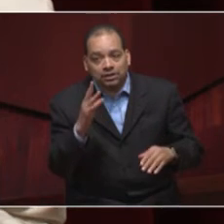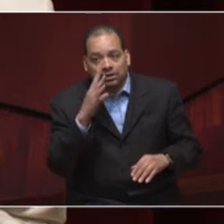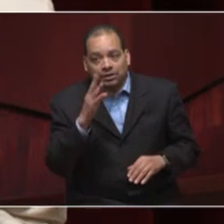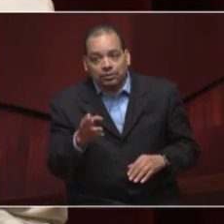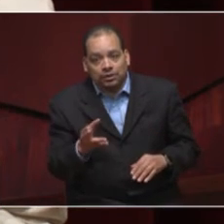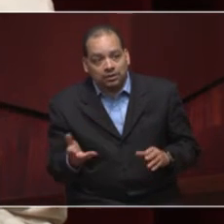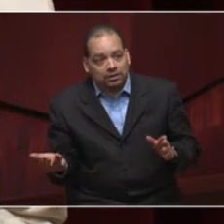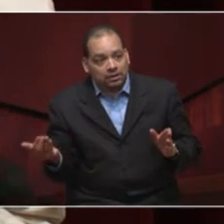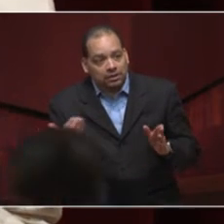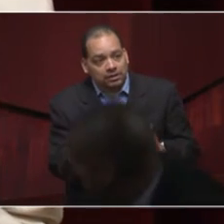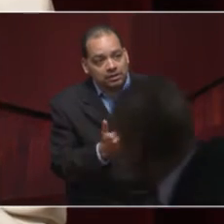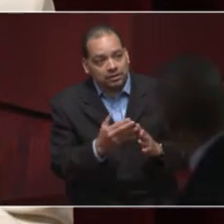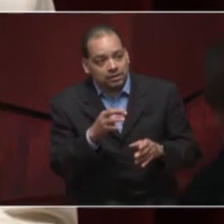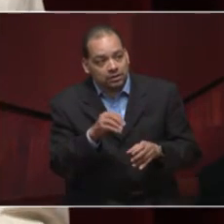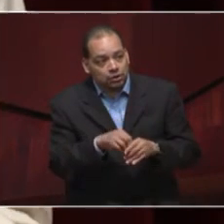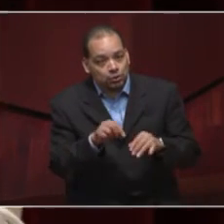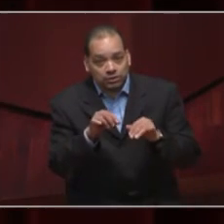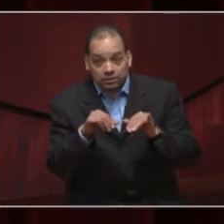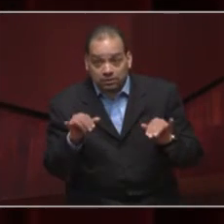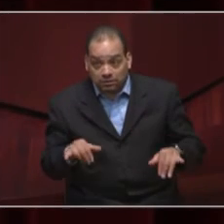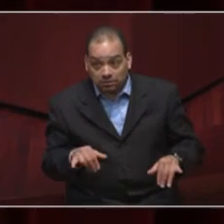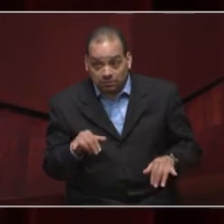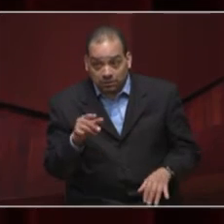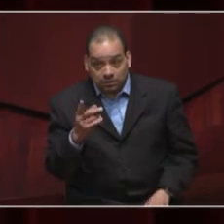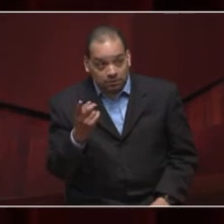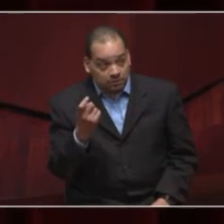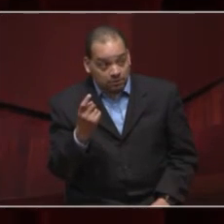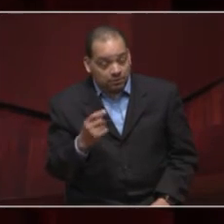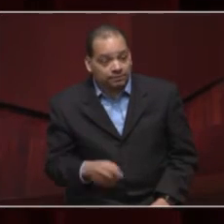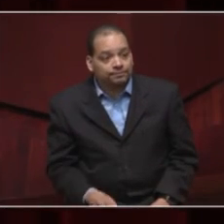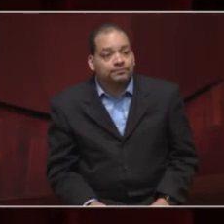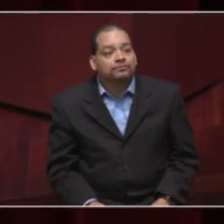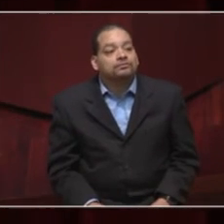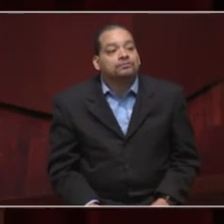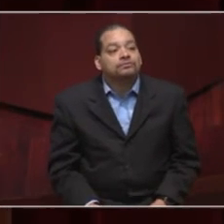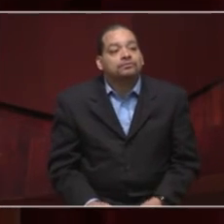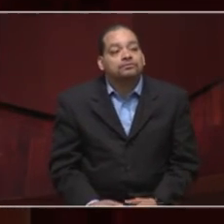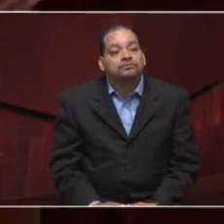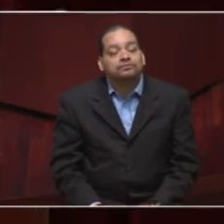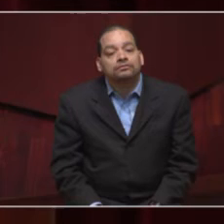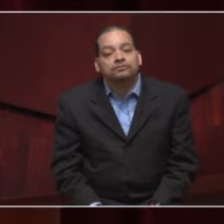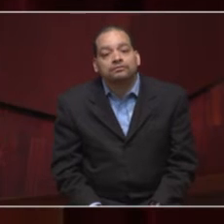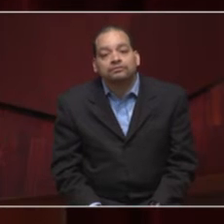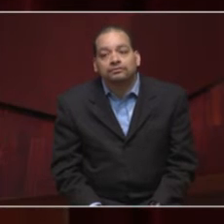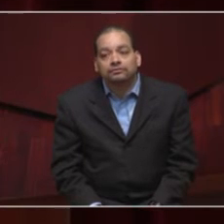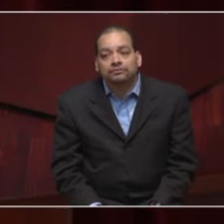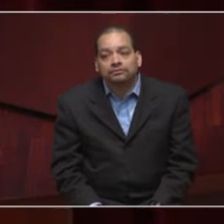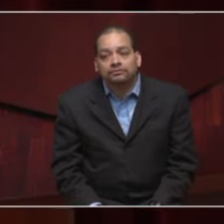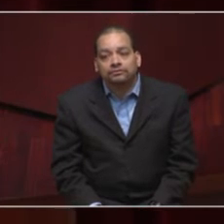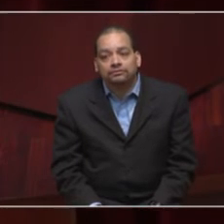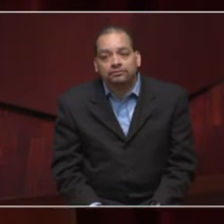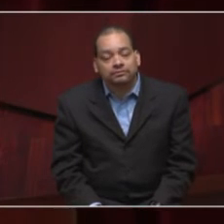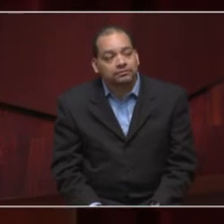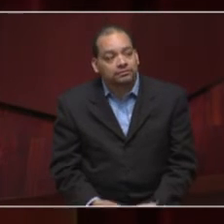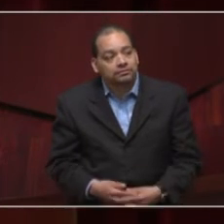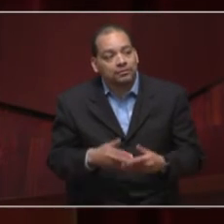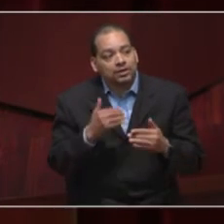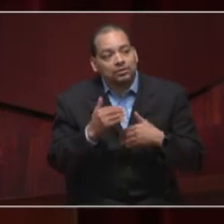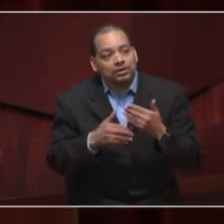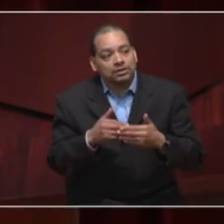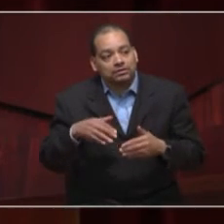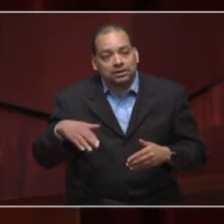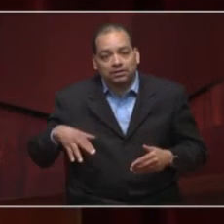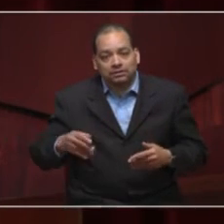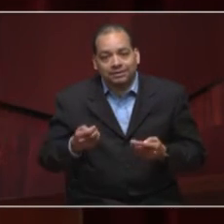in the system again? I just want to clarify. Okay, the process, we have not yet deleted the TRs